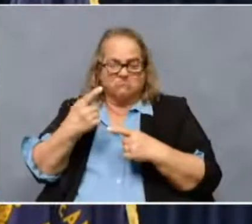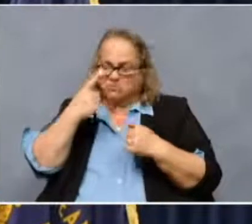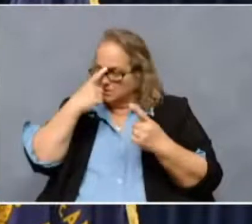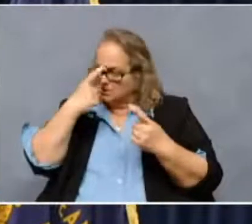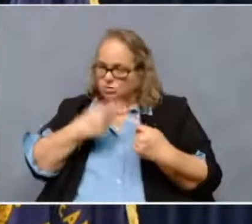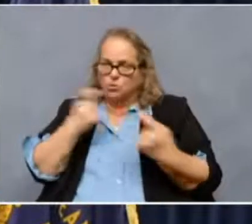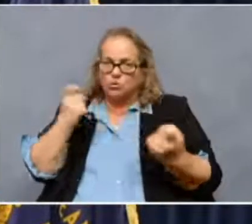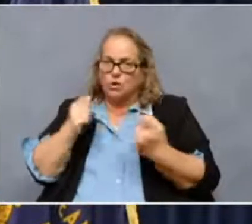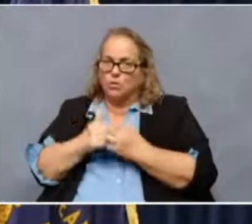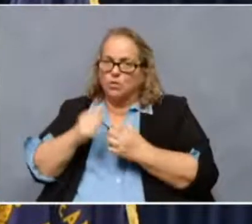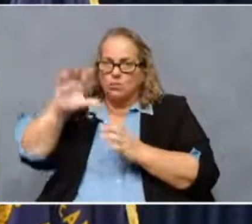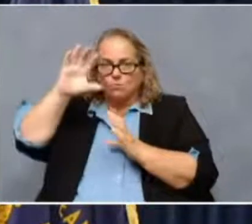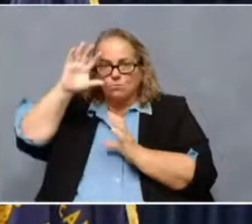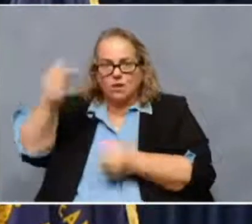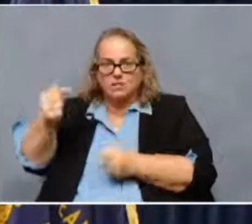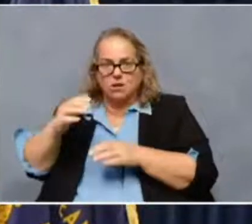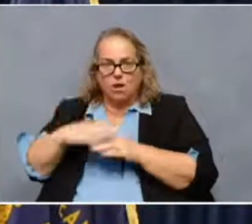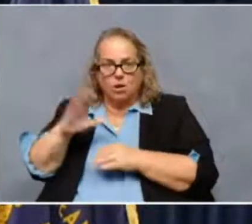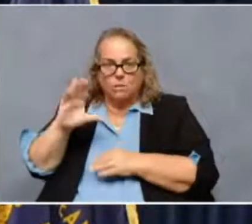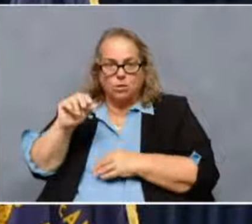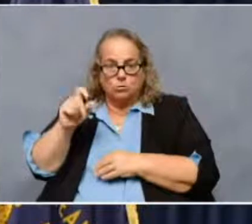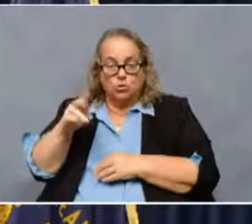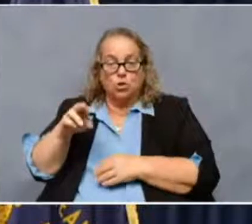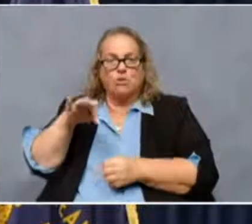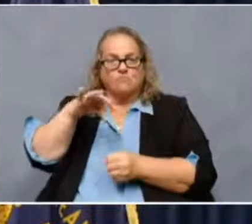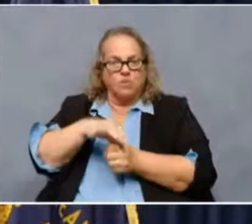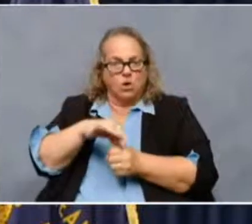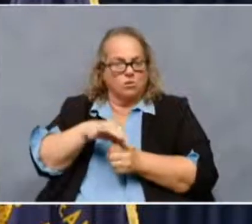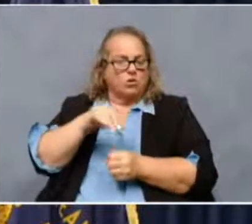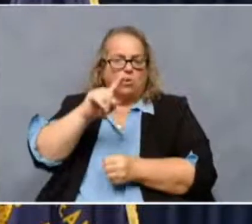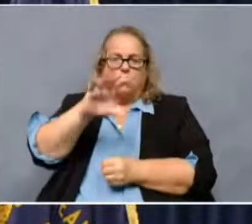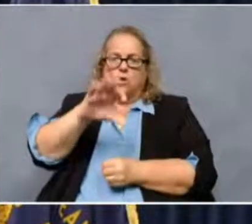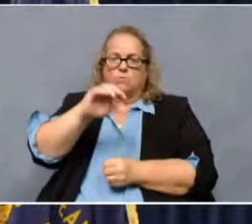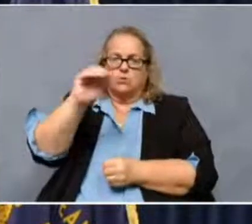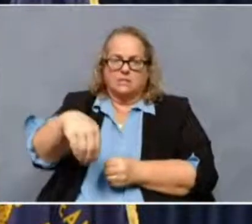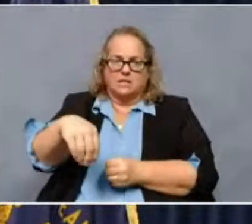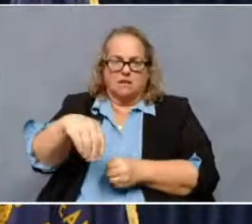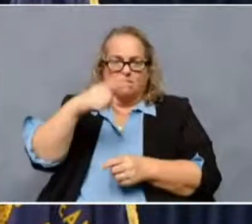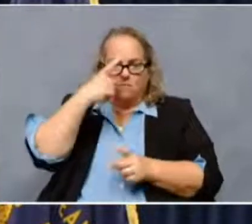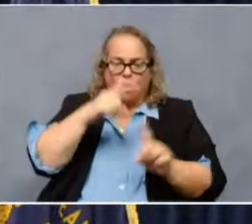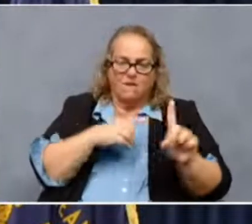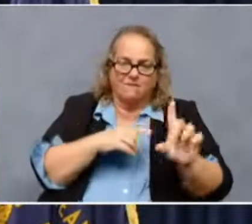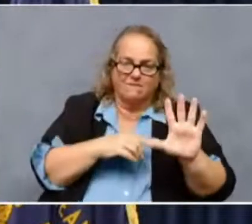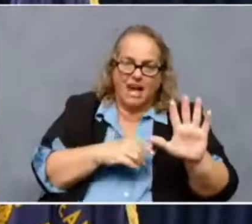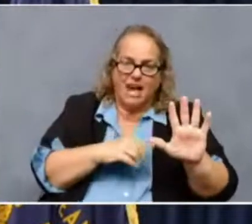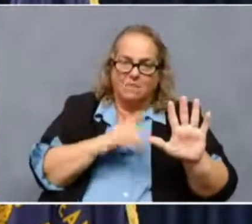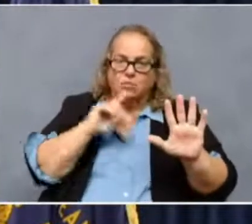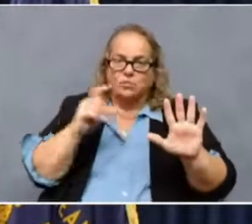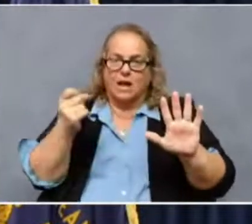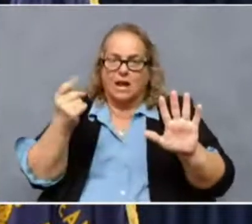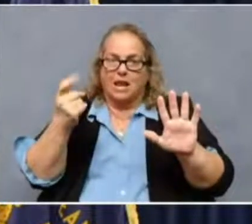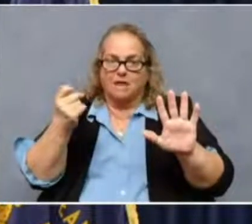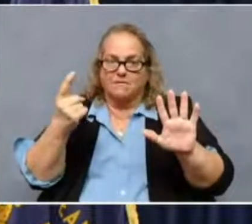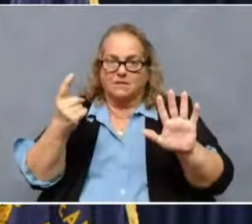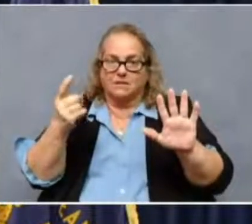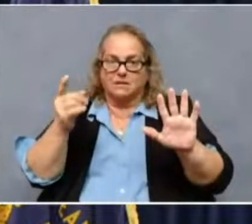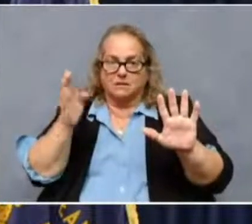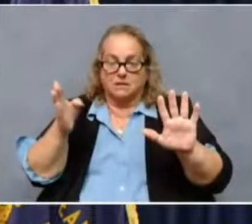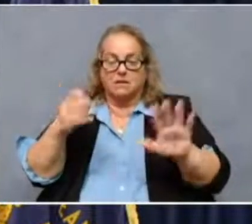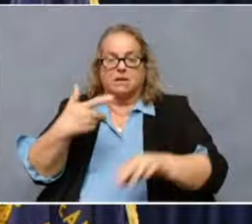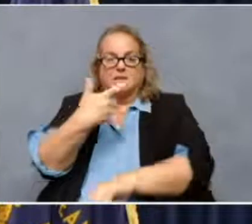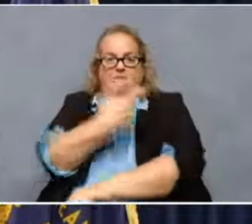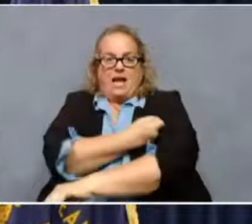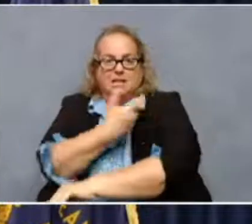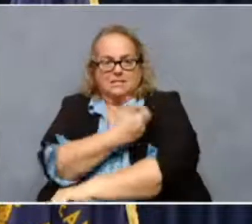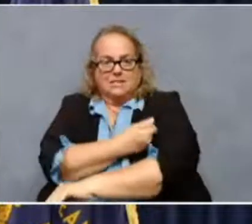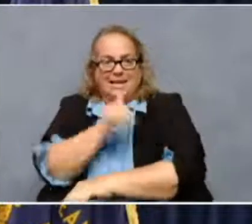voted unanimously for the 5 to 11 vaccine. It is less